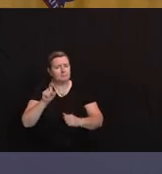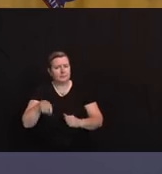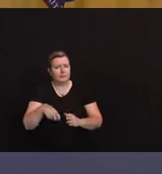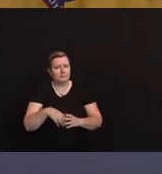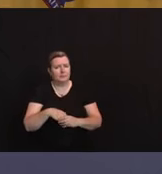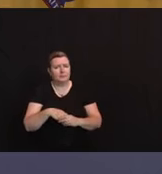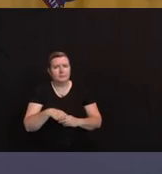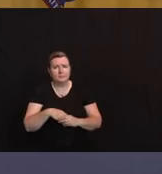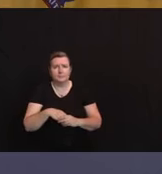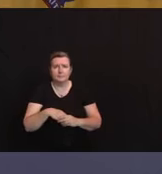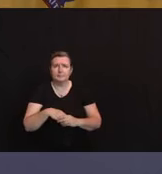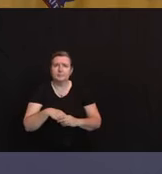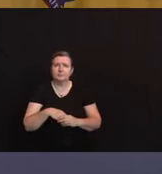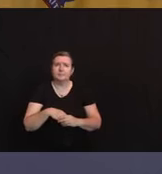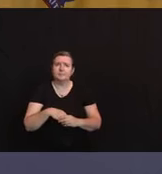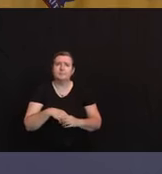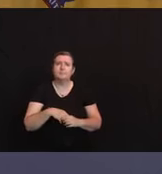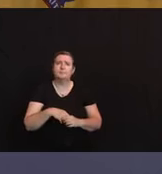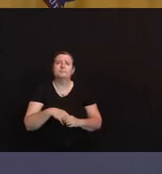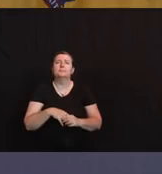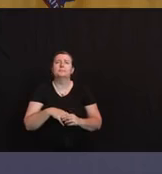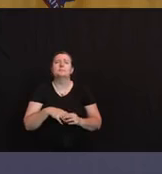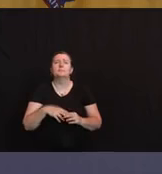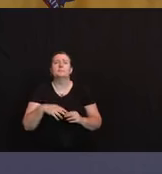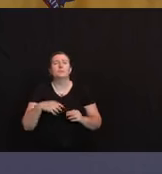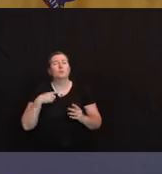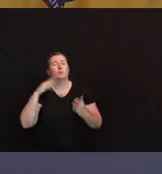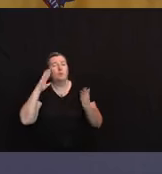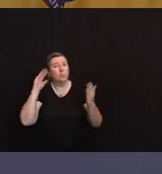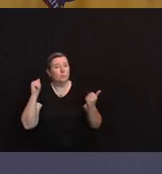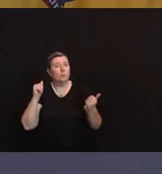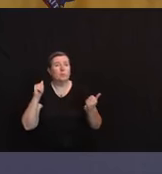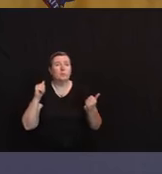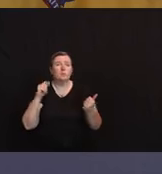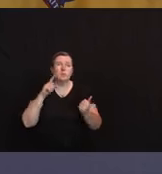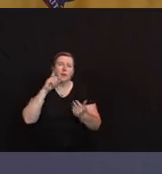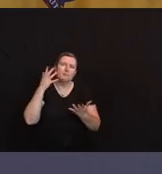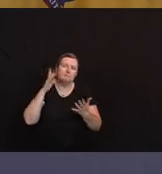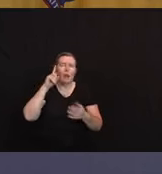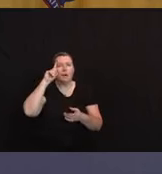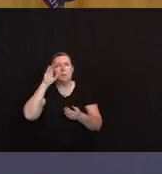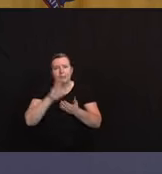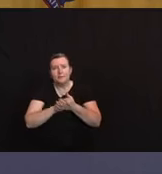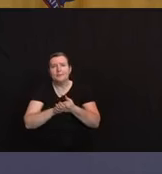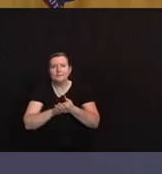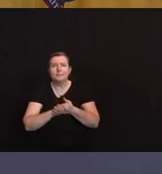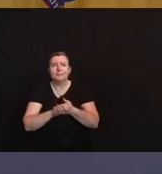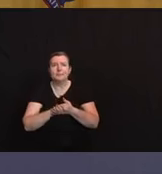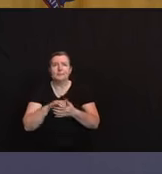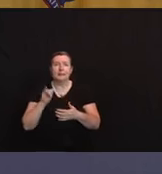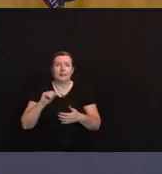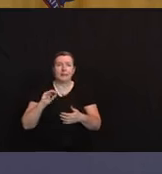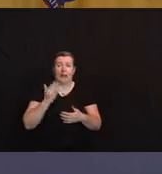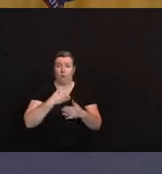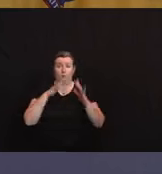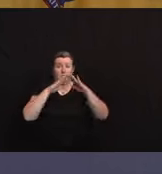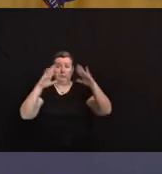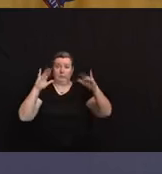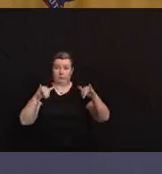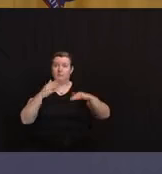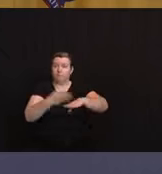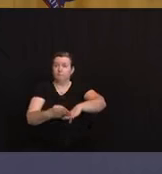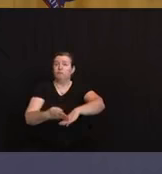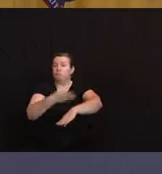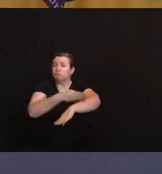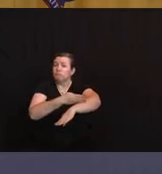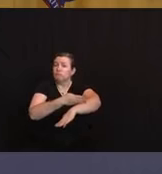opinion, whatever it is, we believe and we hope that these have been strengthened. Turnaround time's an issue. I mean,